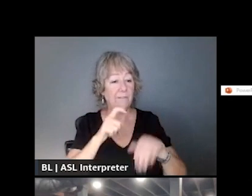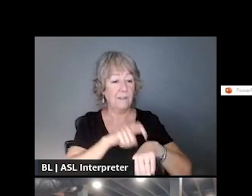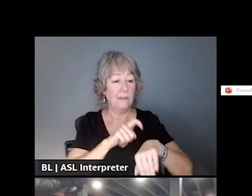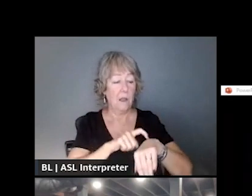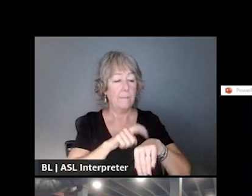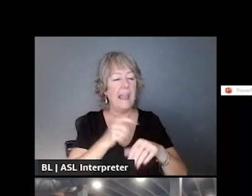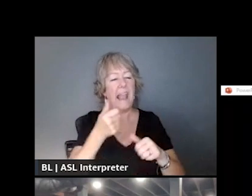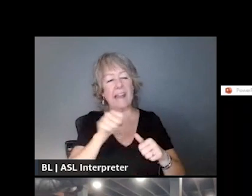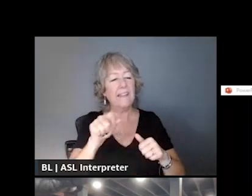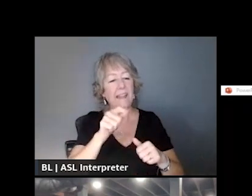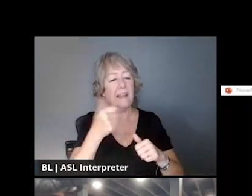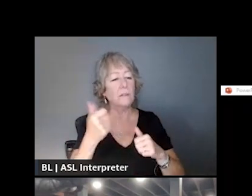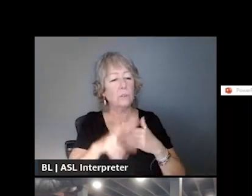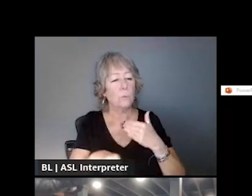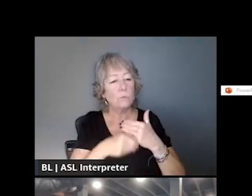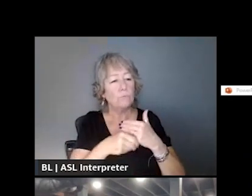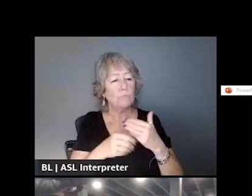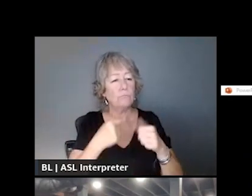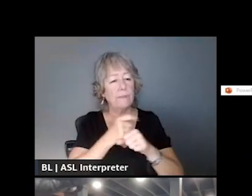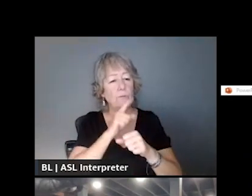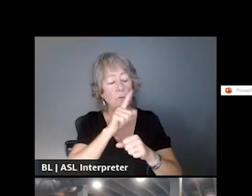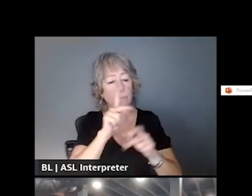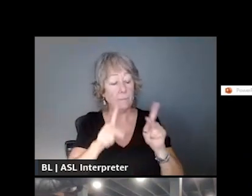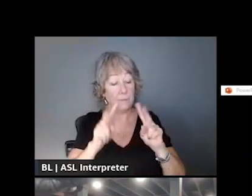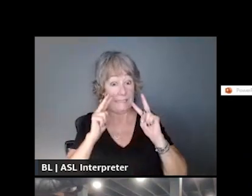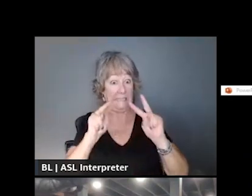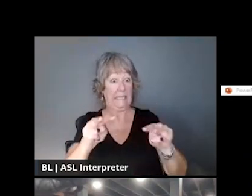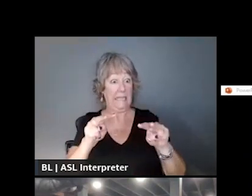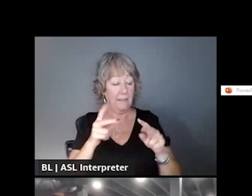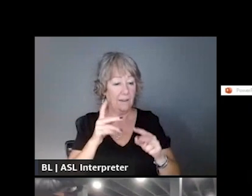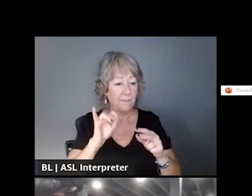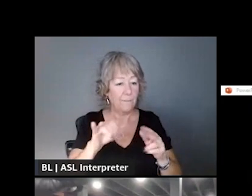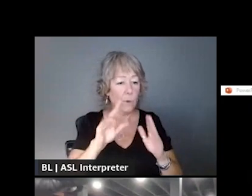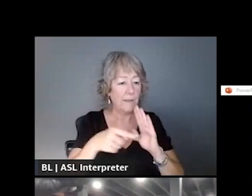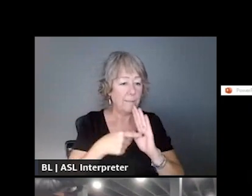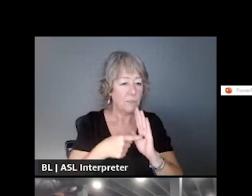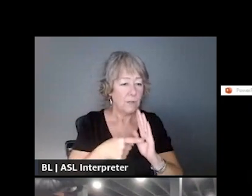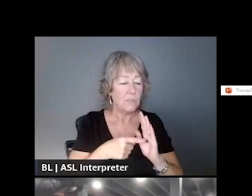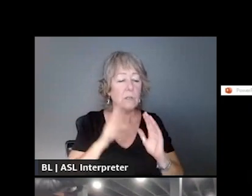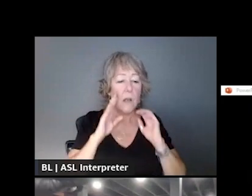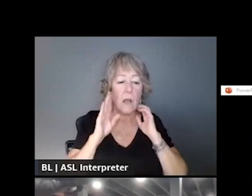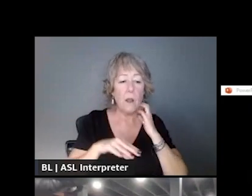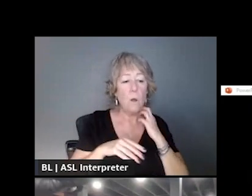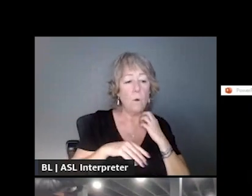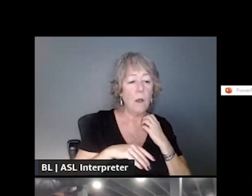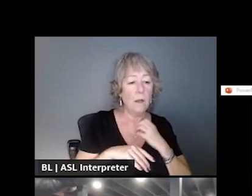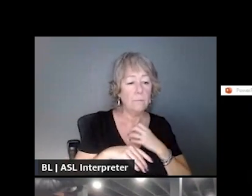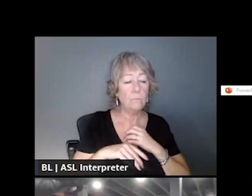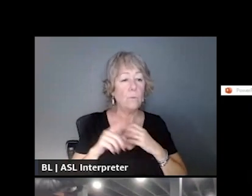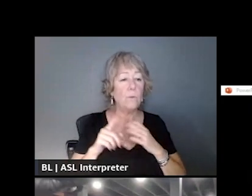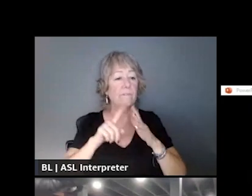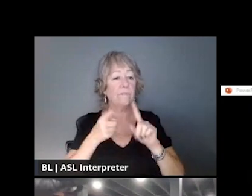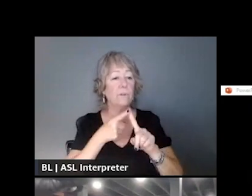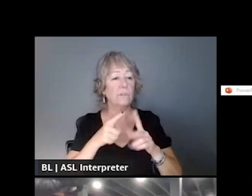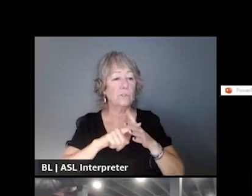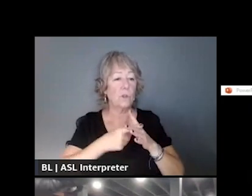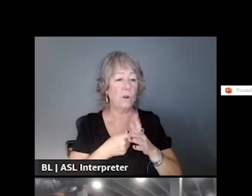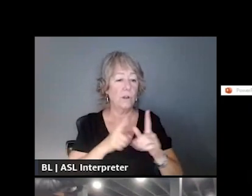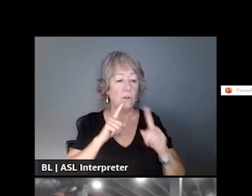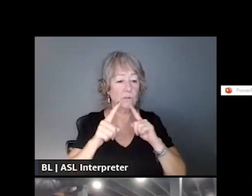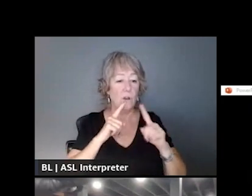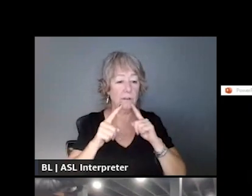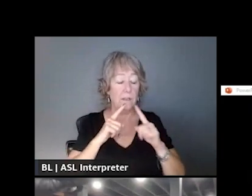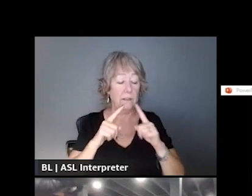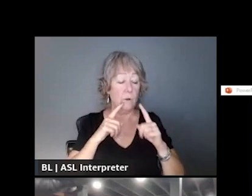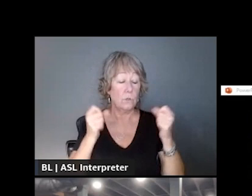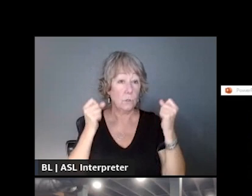there anything else that you want the audience to take away? I know there's like I said, when we first started talking, there are a ton